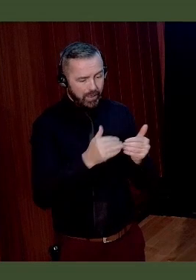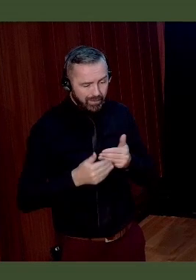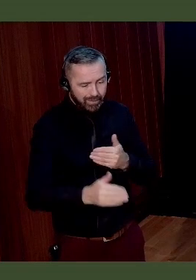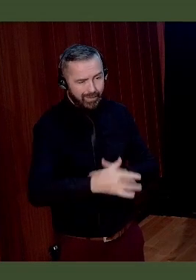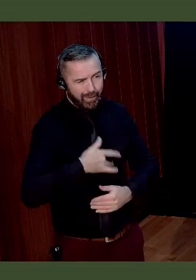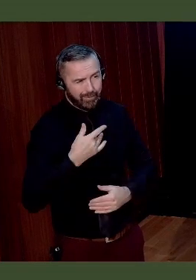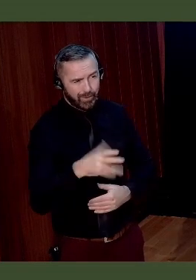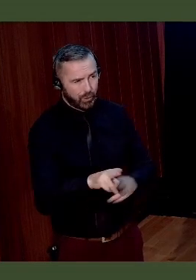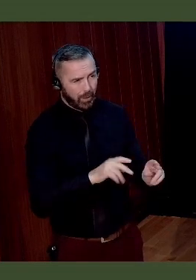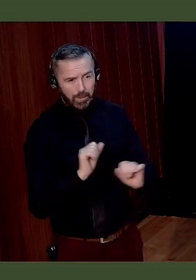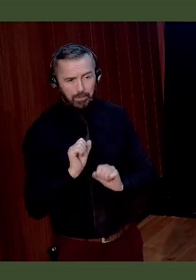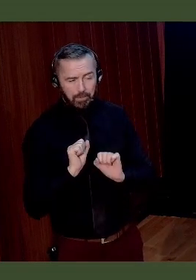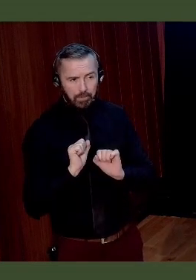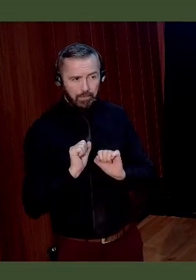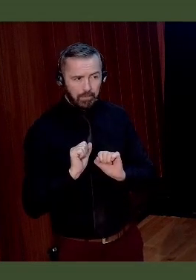life.